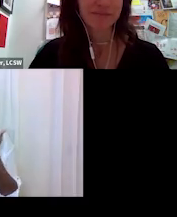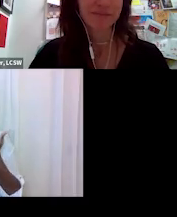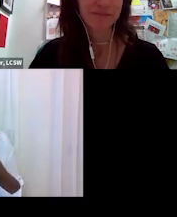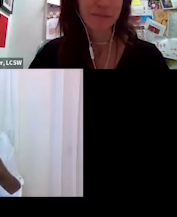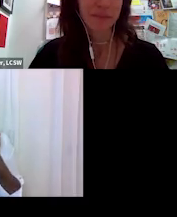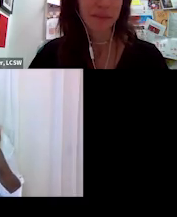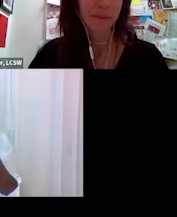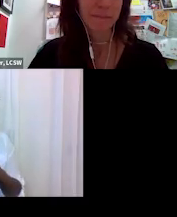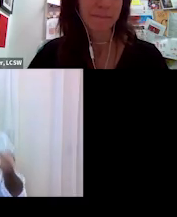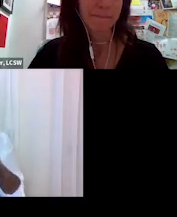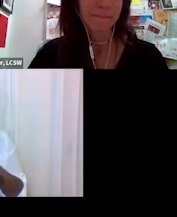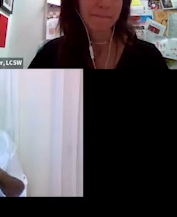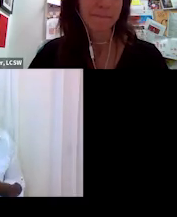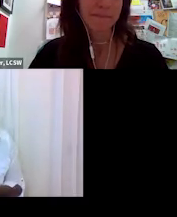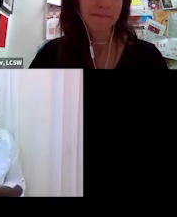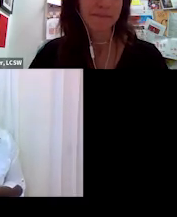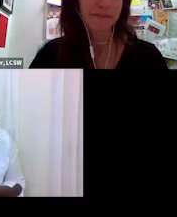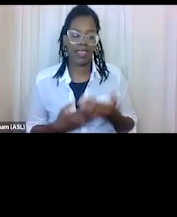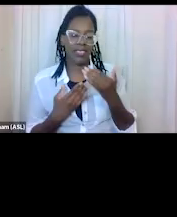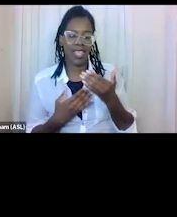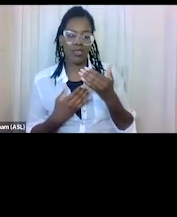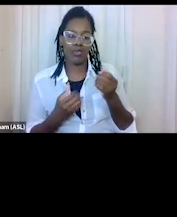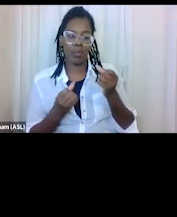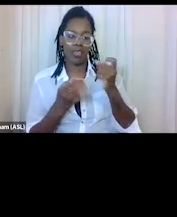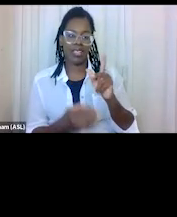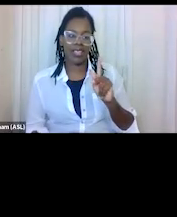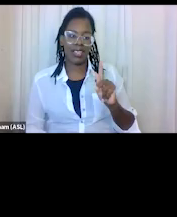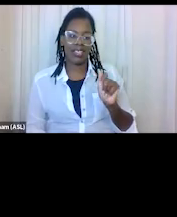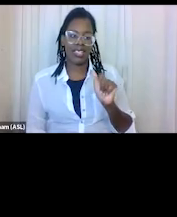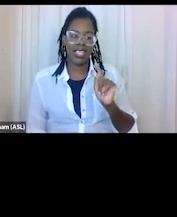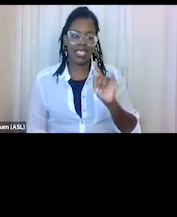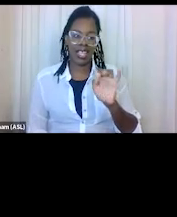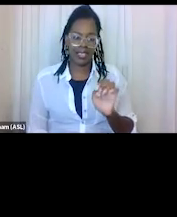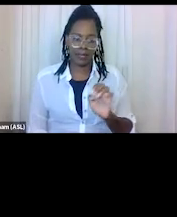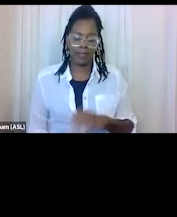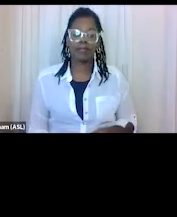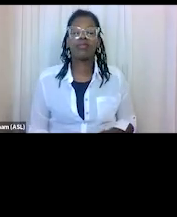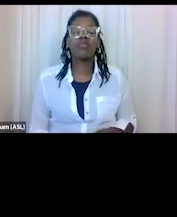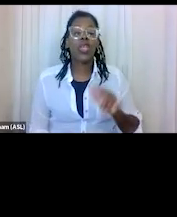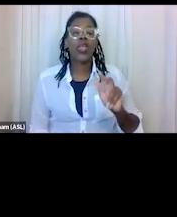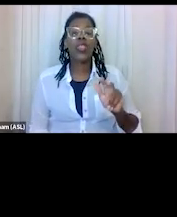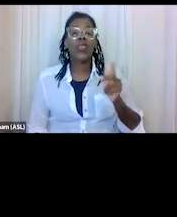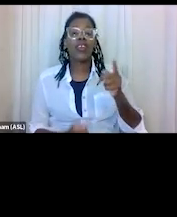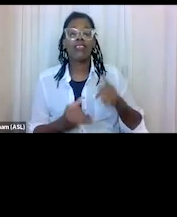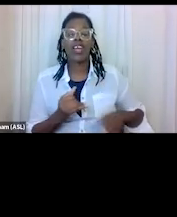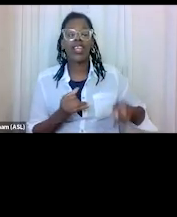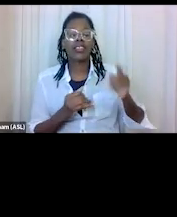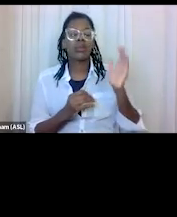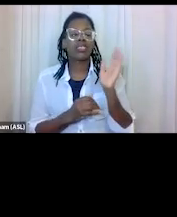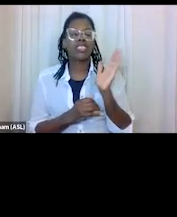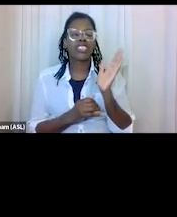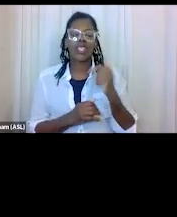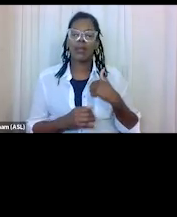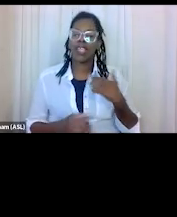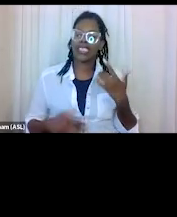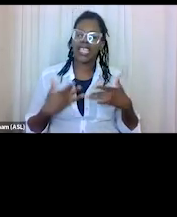you all. Thank you so much, Katie. Our third and final presenter, I'm very